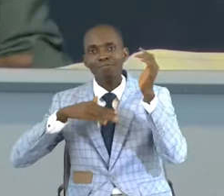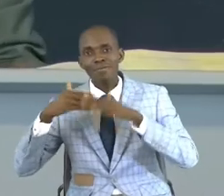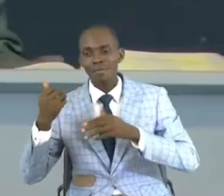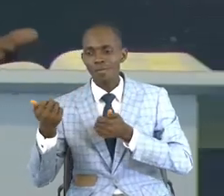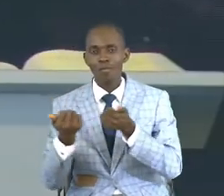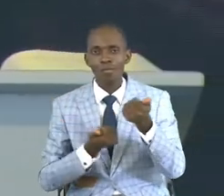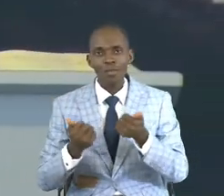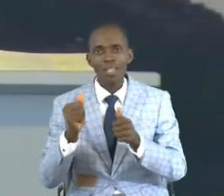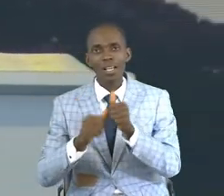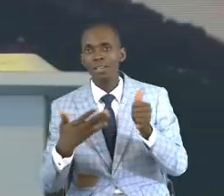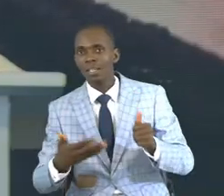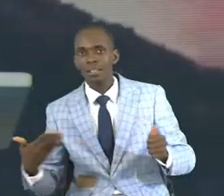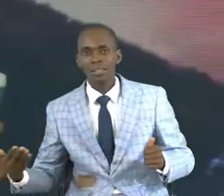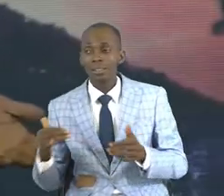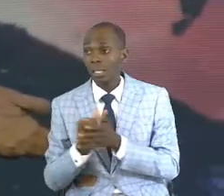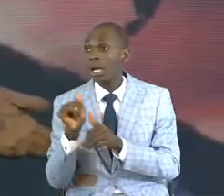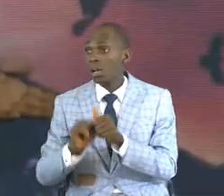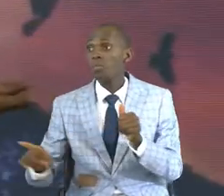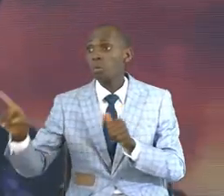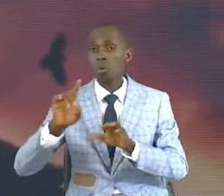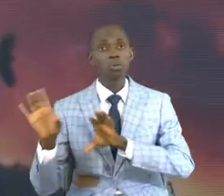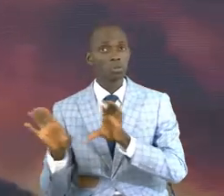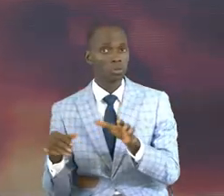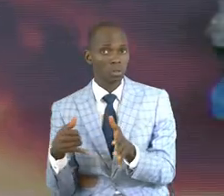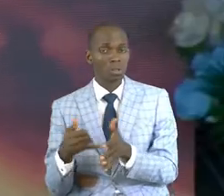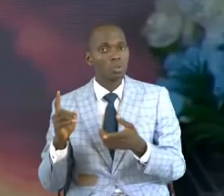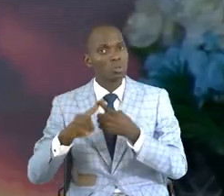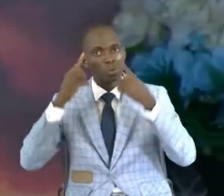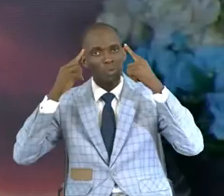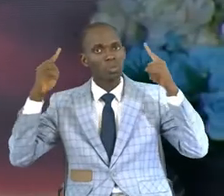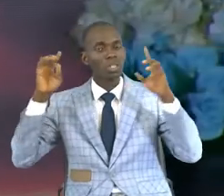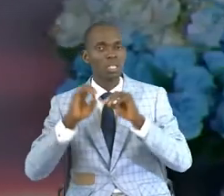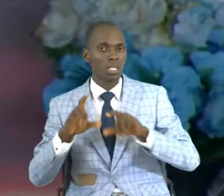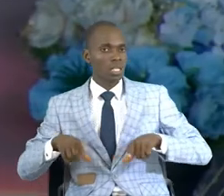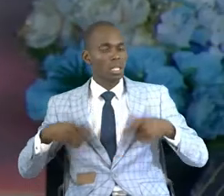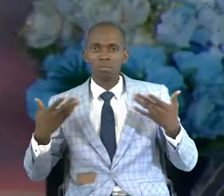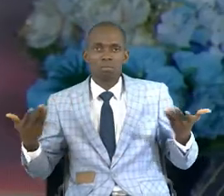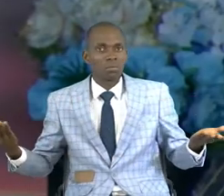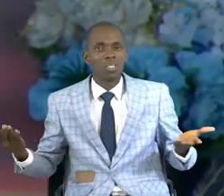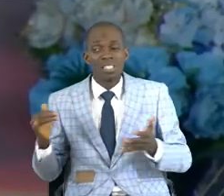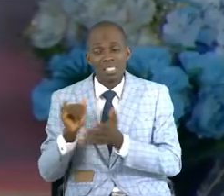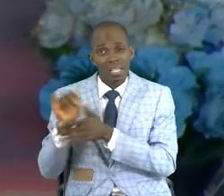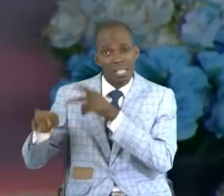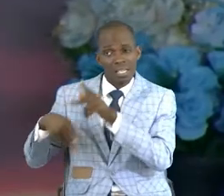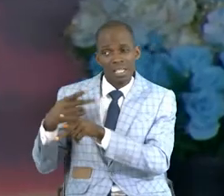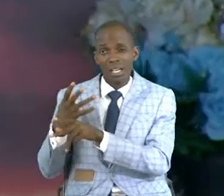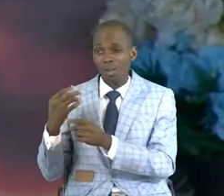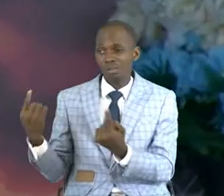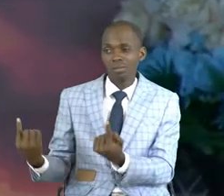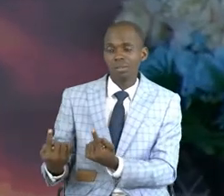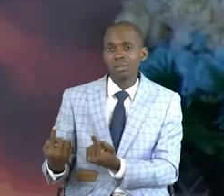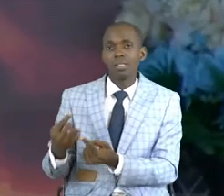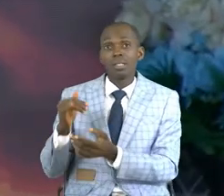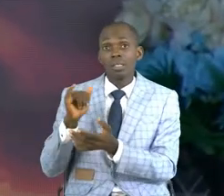commit according to them to be able to make it in their country. They say that one, God